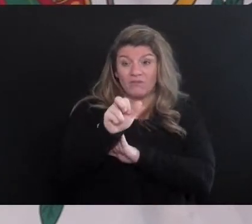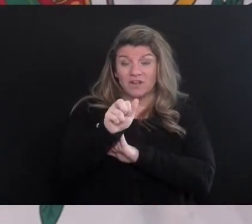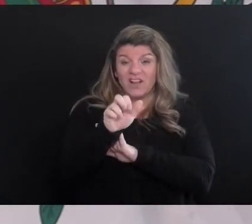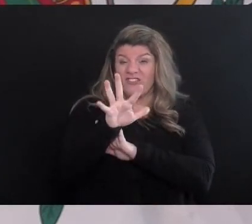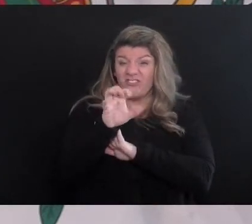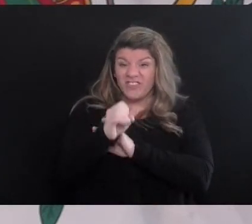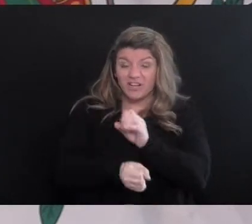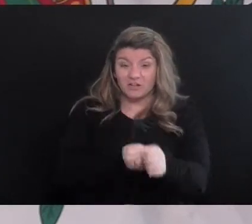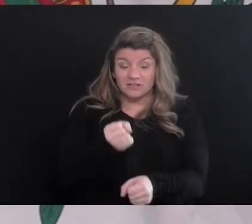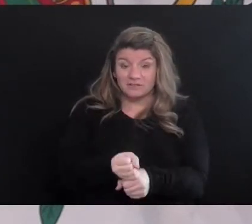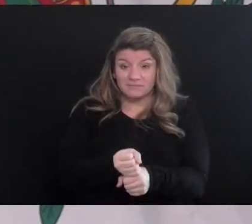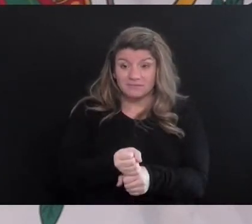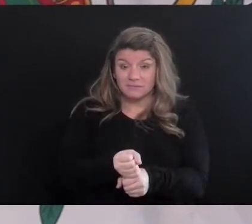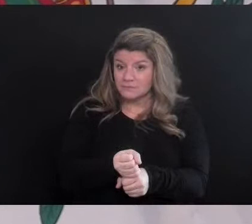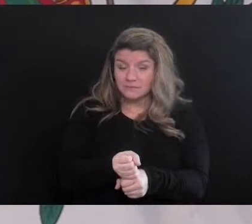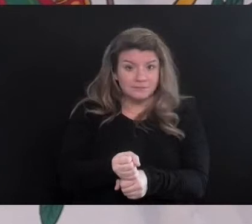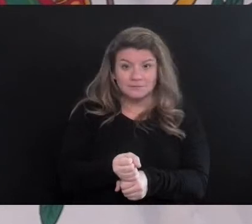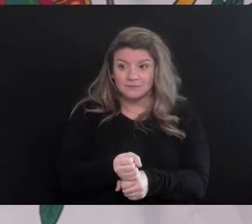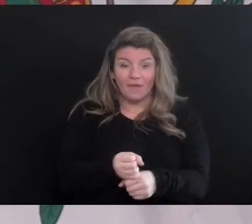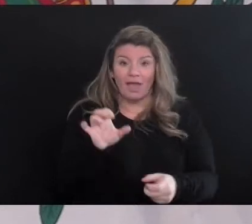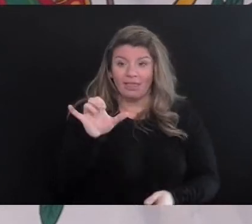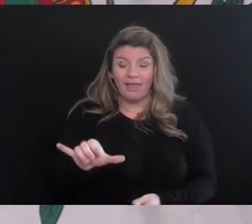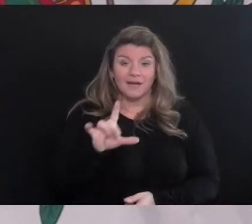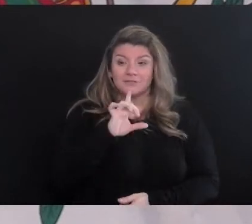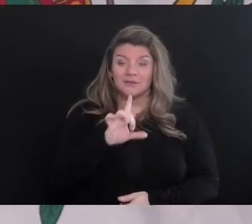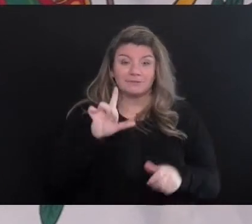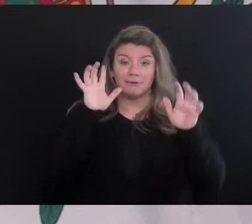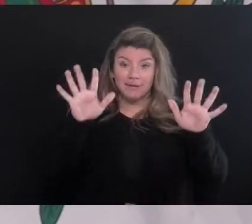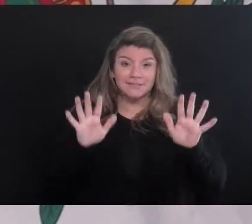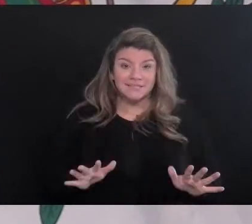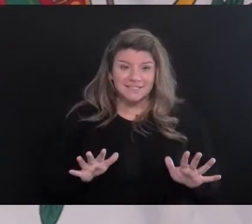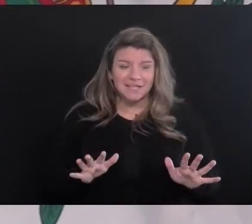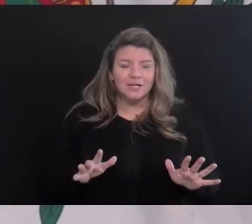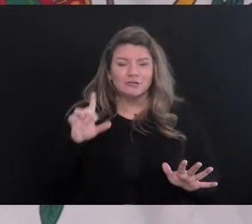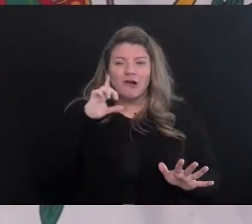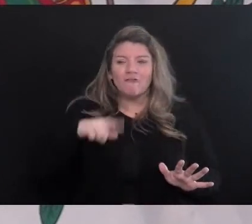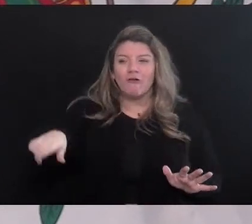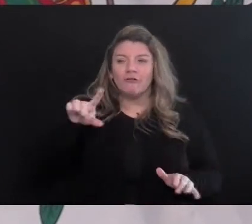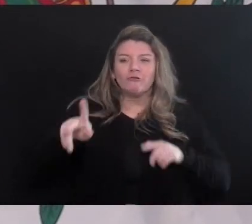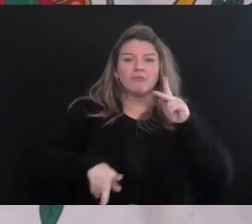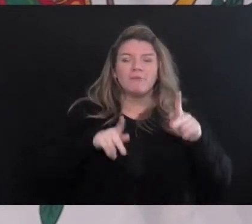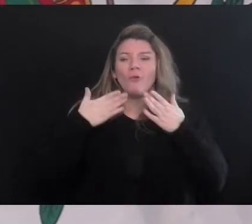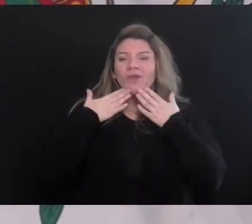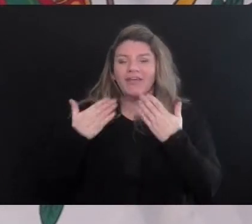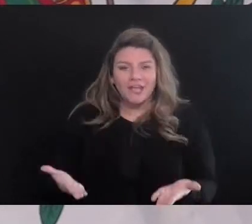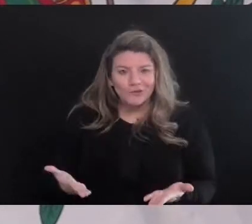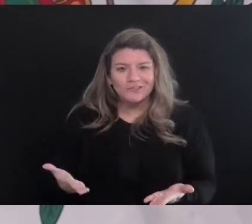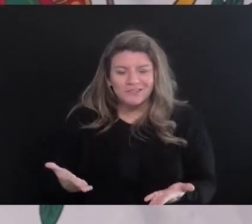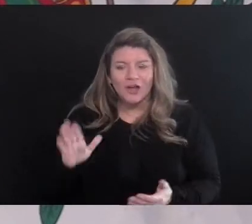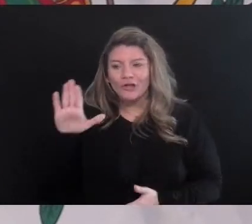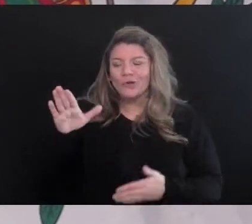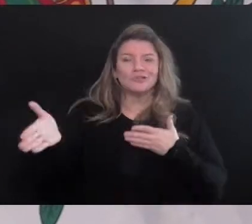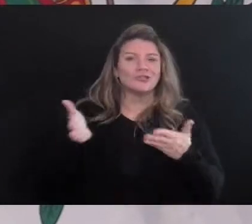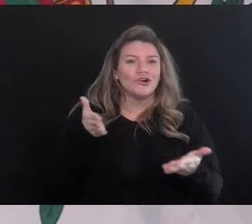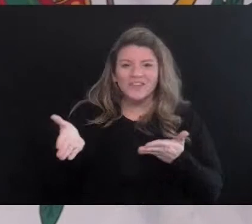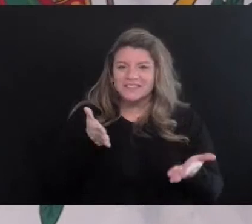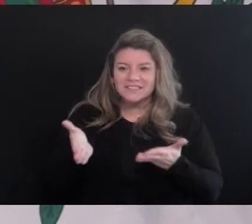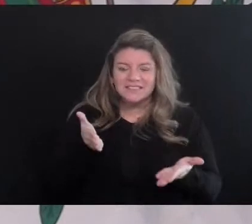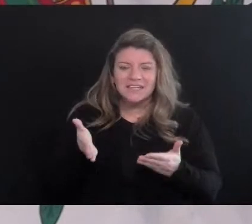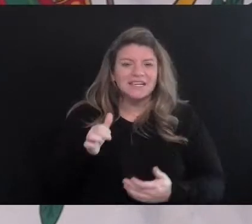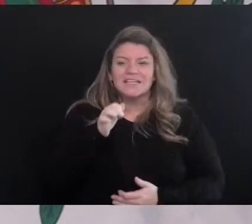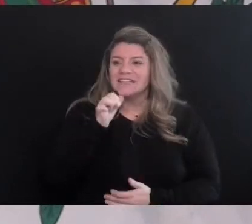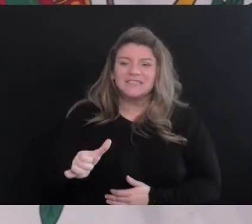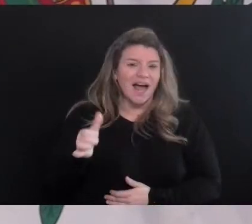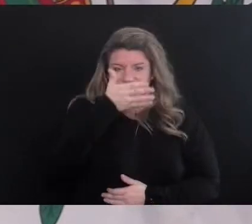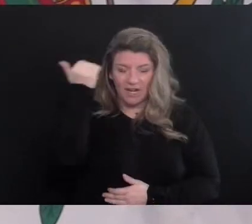50 years. It is unbelievable. So for all those folks, we thank you. Your service is not